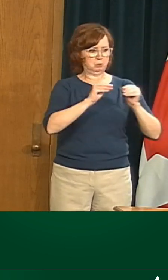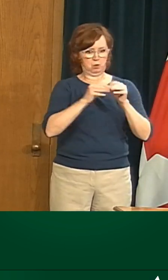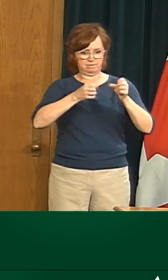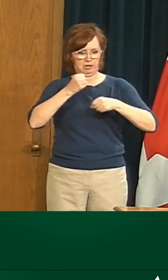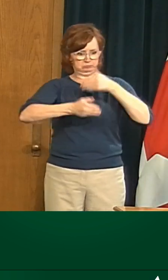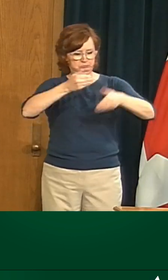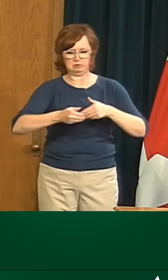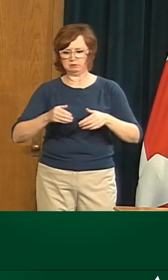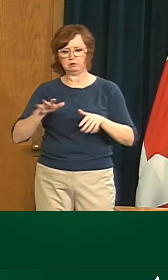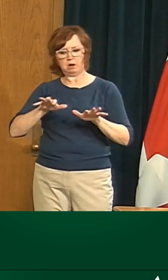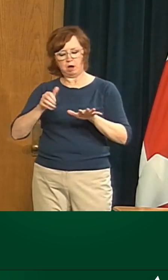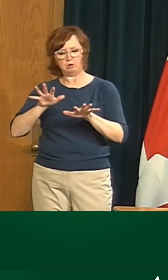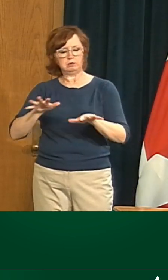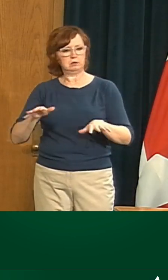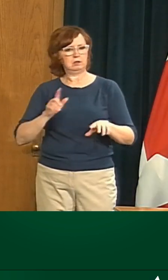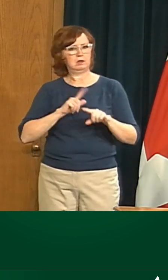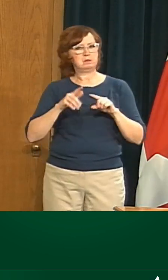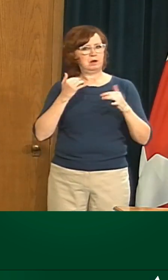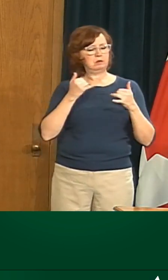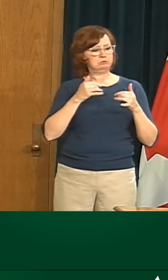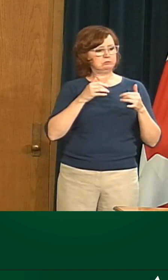keep current